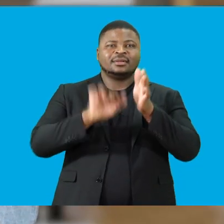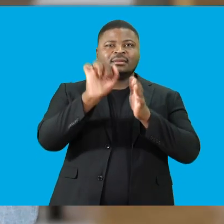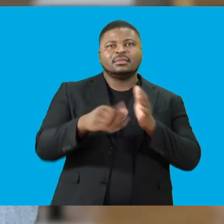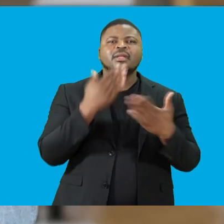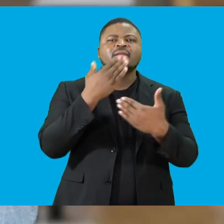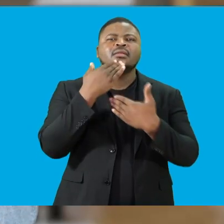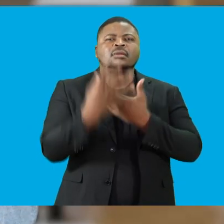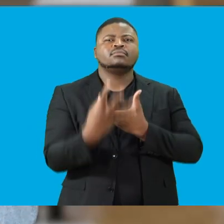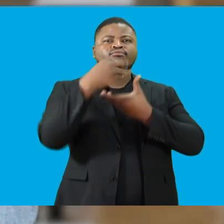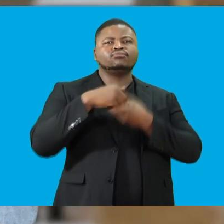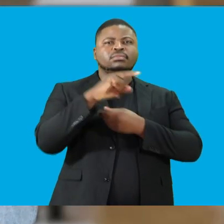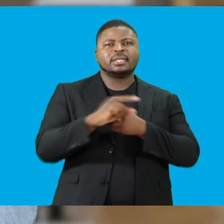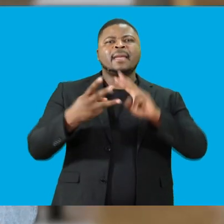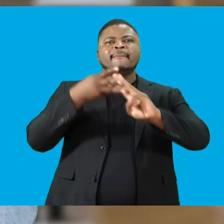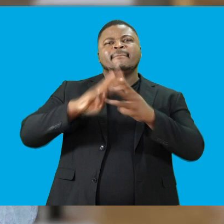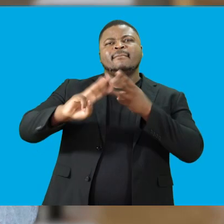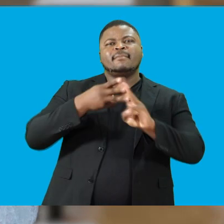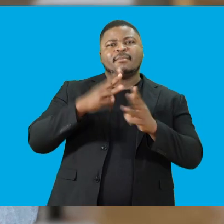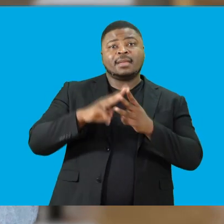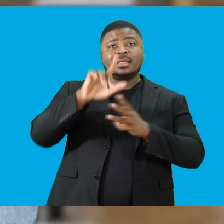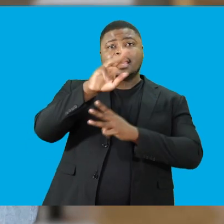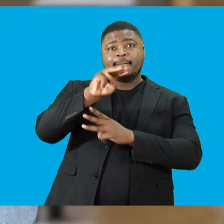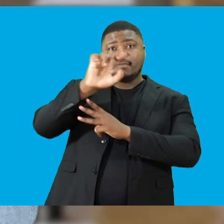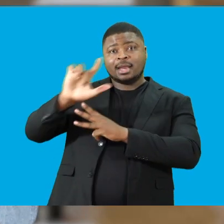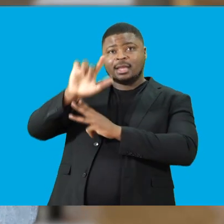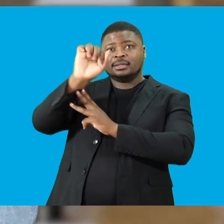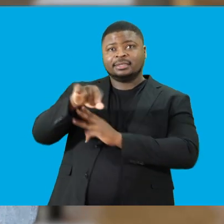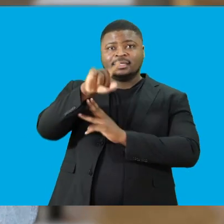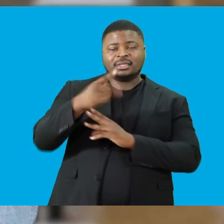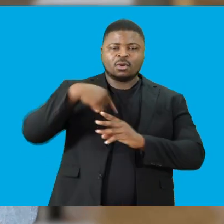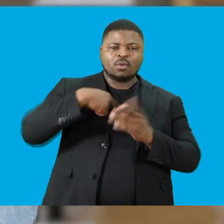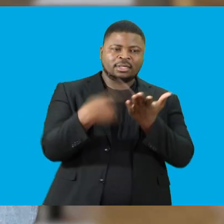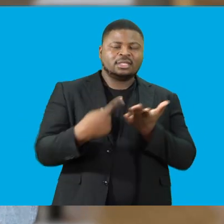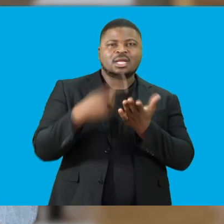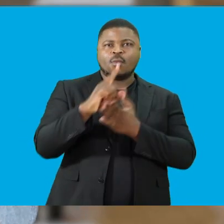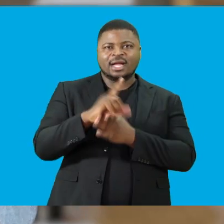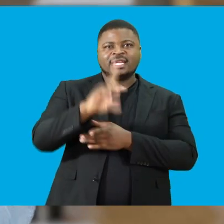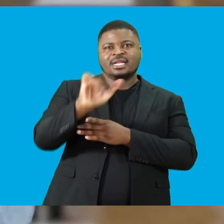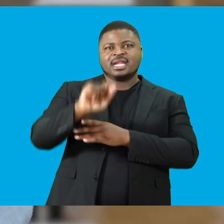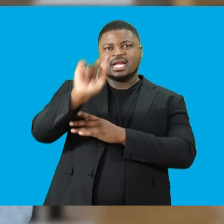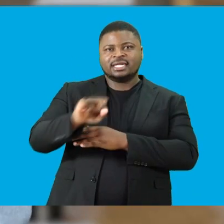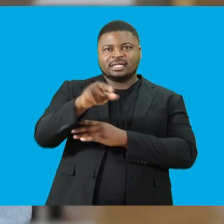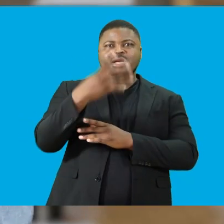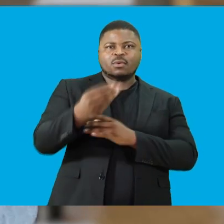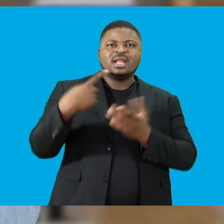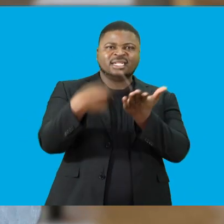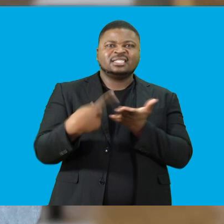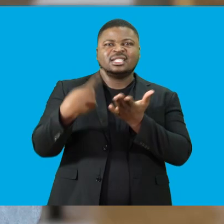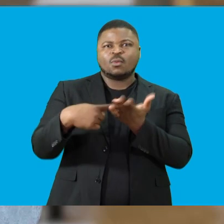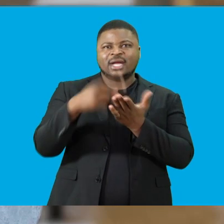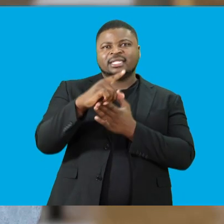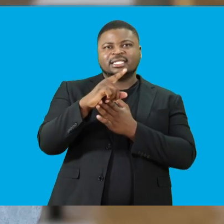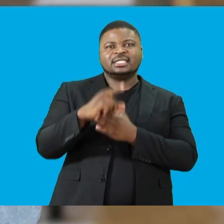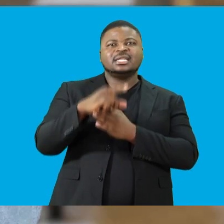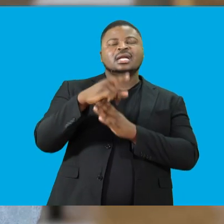learners, thank you for tuning in for our math literacy class today on representing data. We're going to look at a pie chart and a line graph. Did you